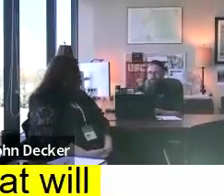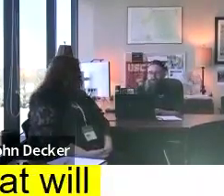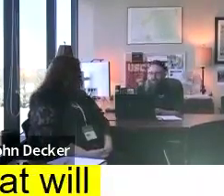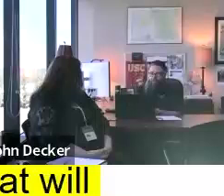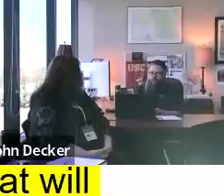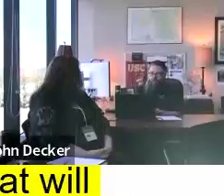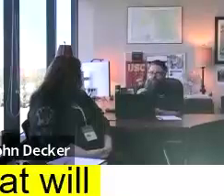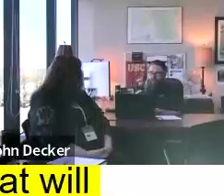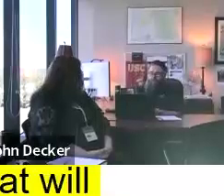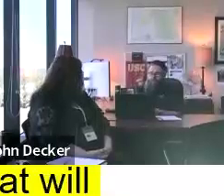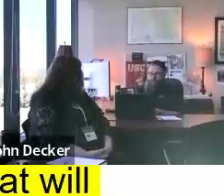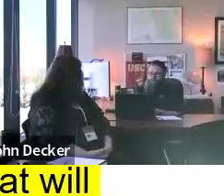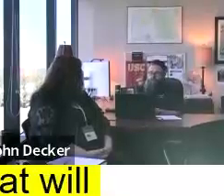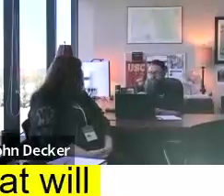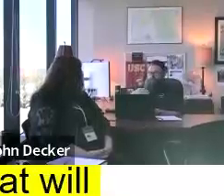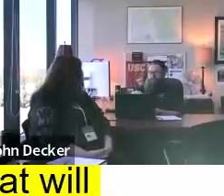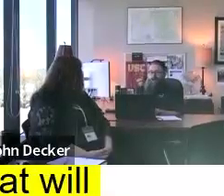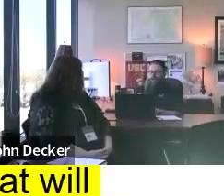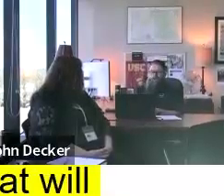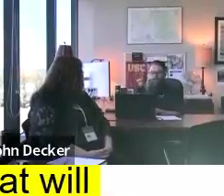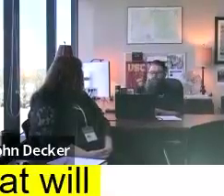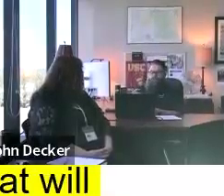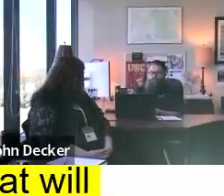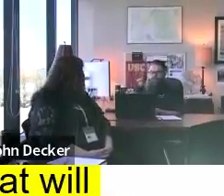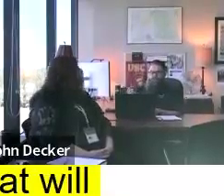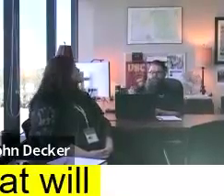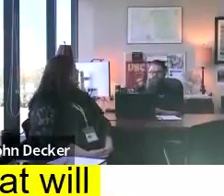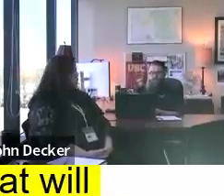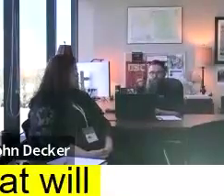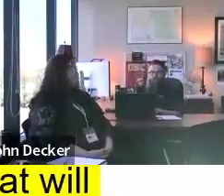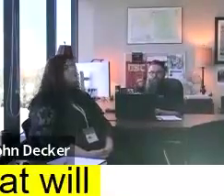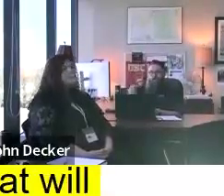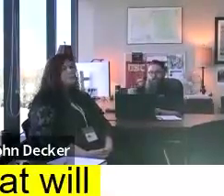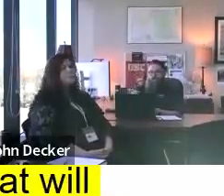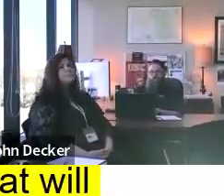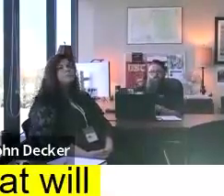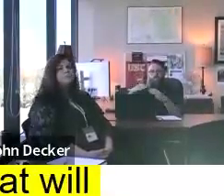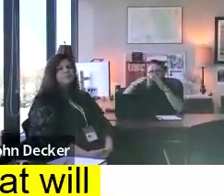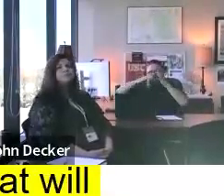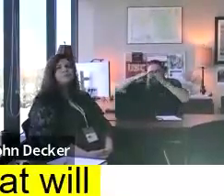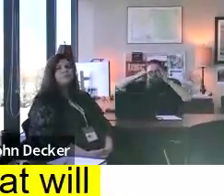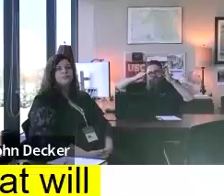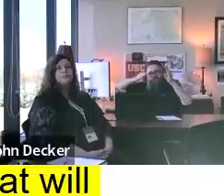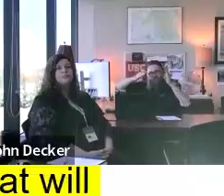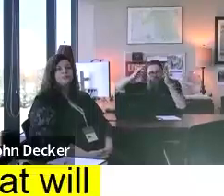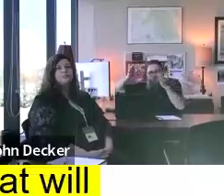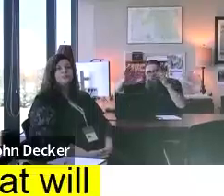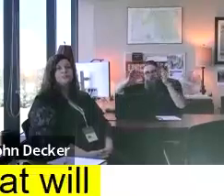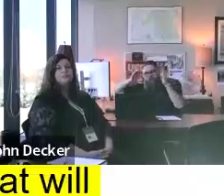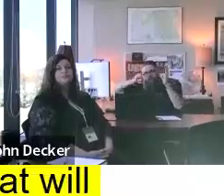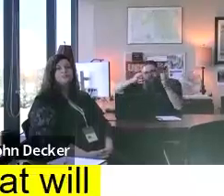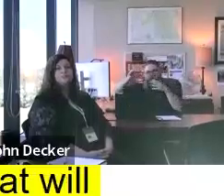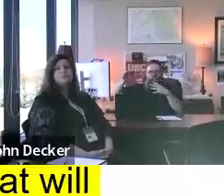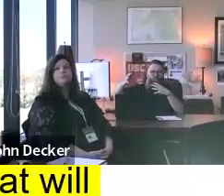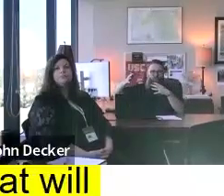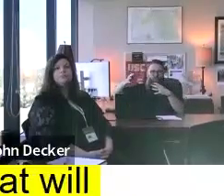providers, updating IPPs, IFSPs shall not interfere with the services being delivered. Also, these transitions that are going